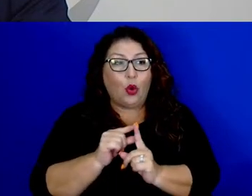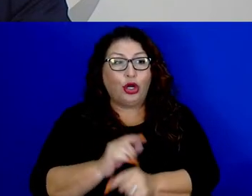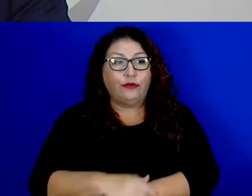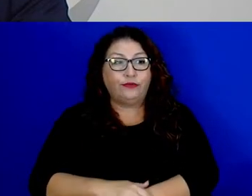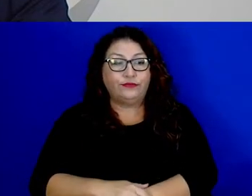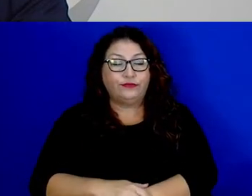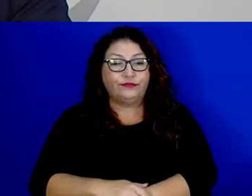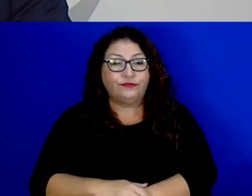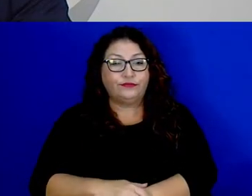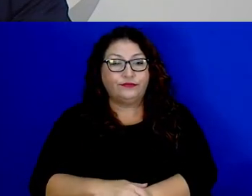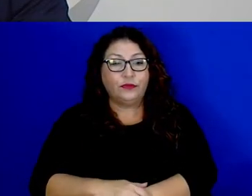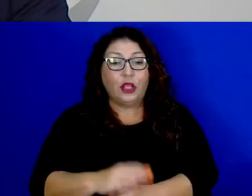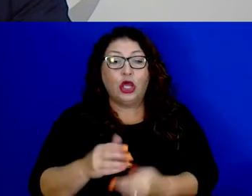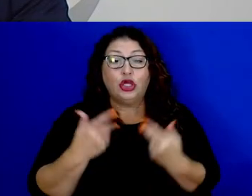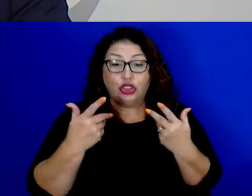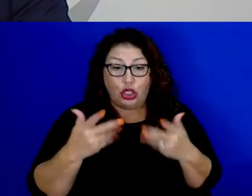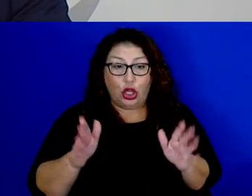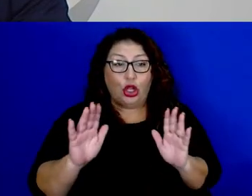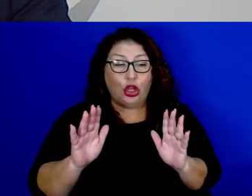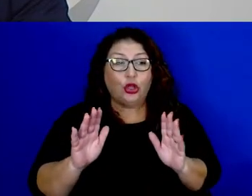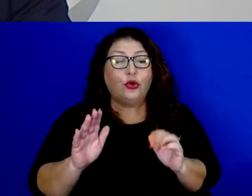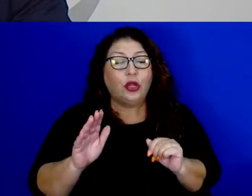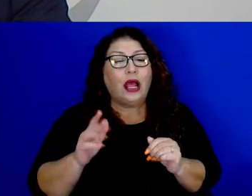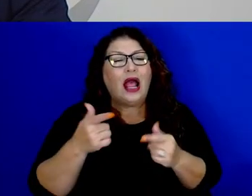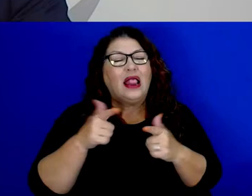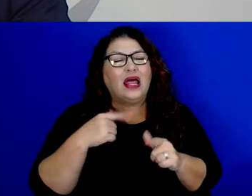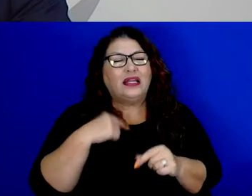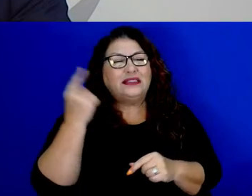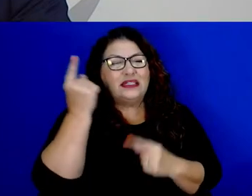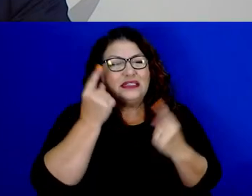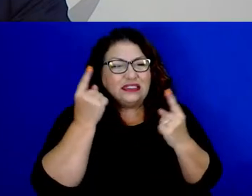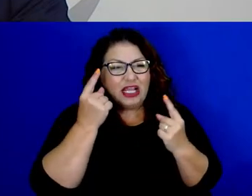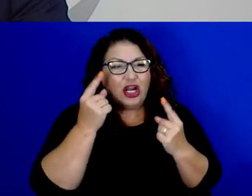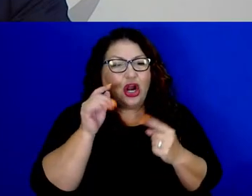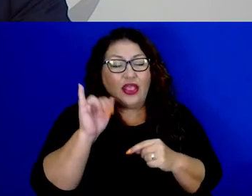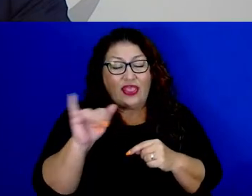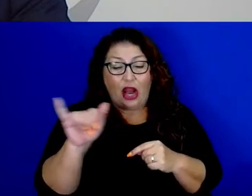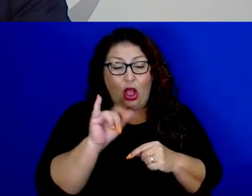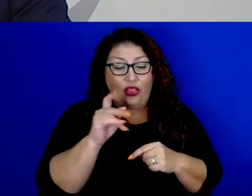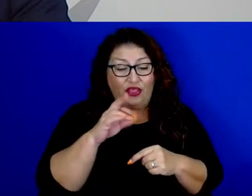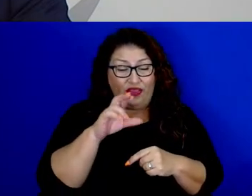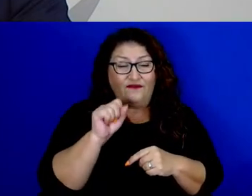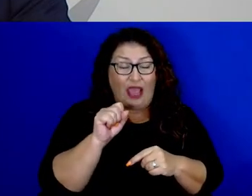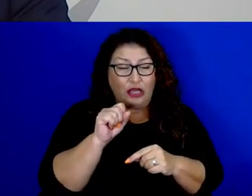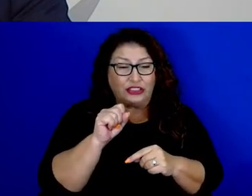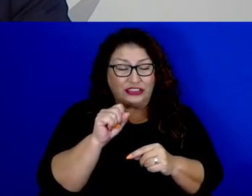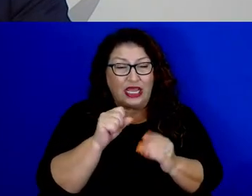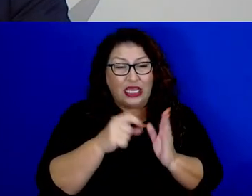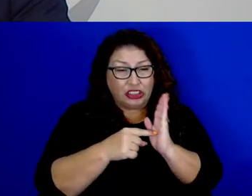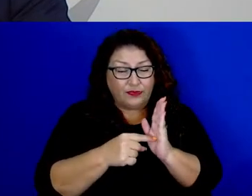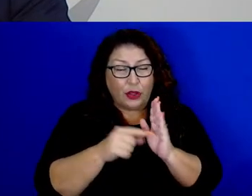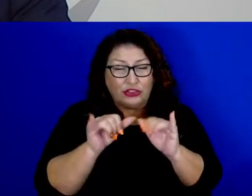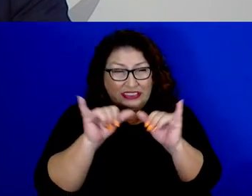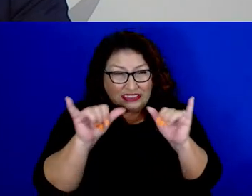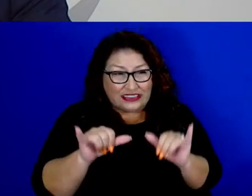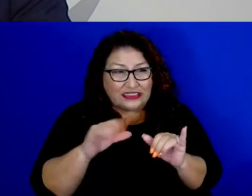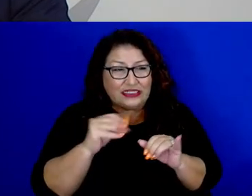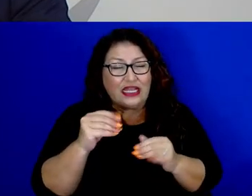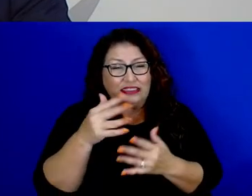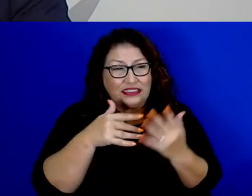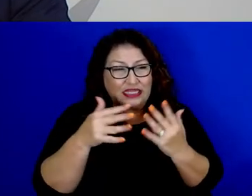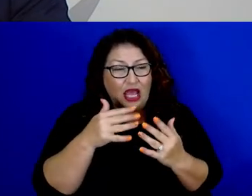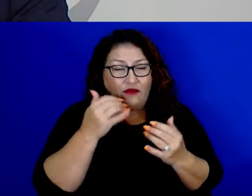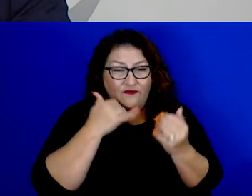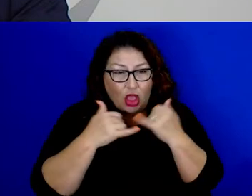conclude, let us consider that although the virus has exposed systemic and societal flaws, it has